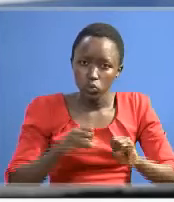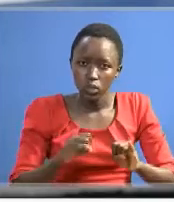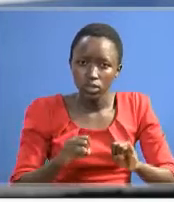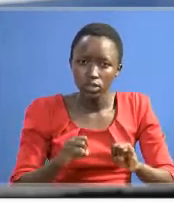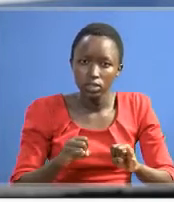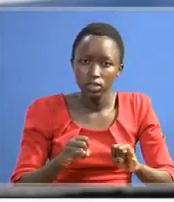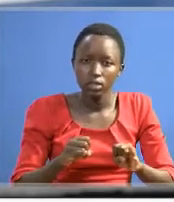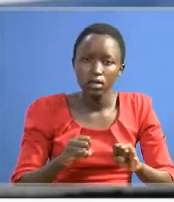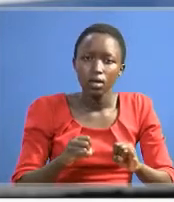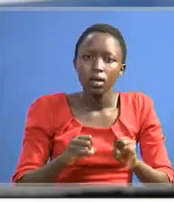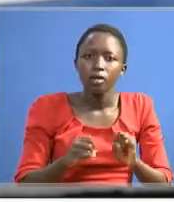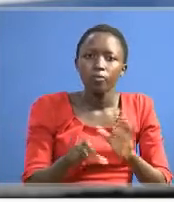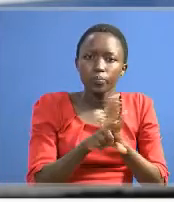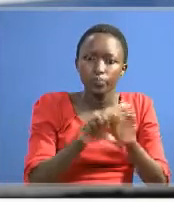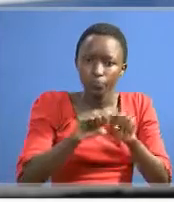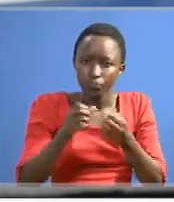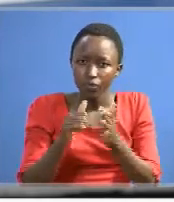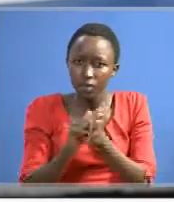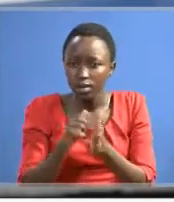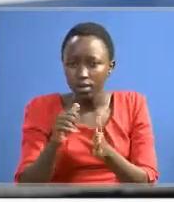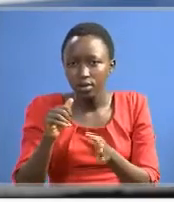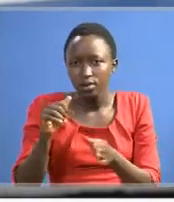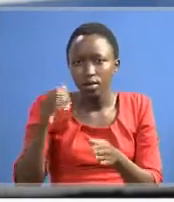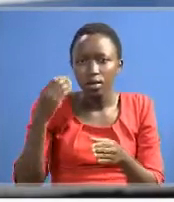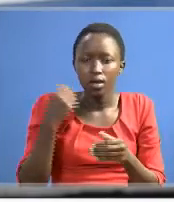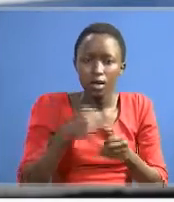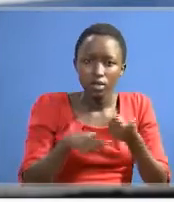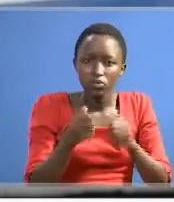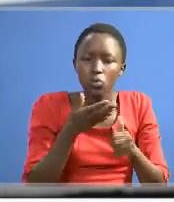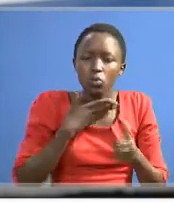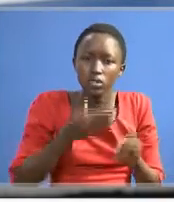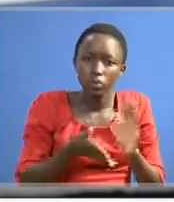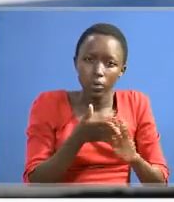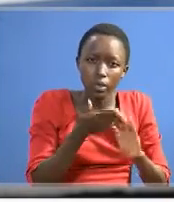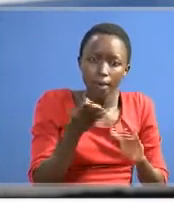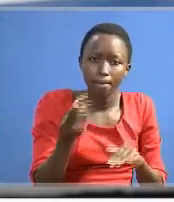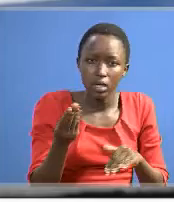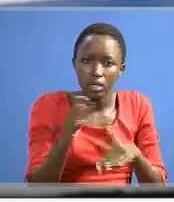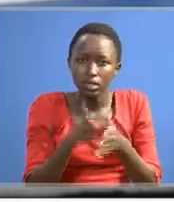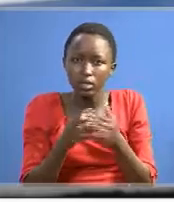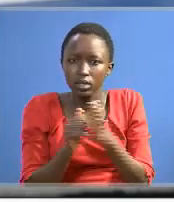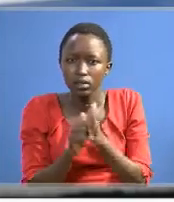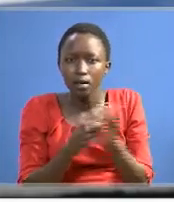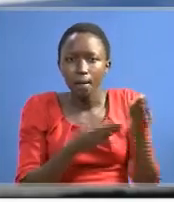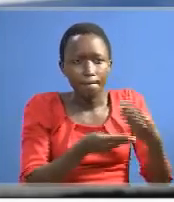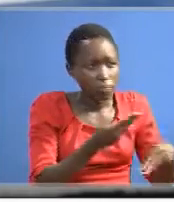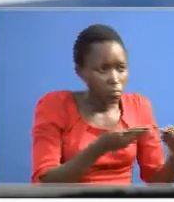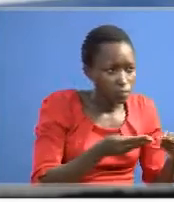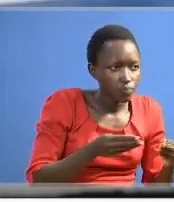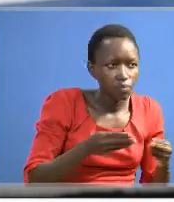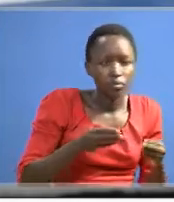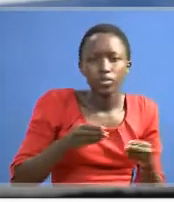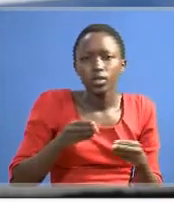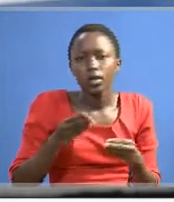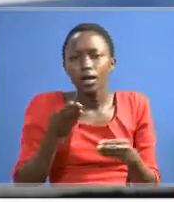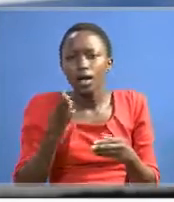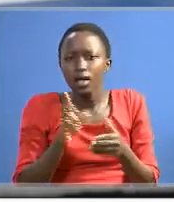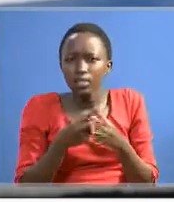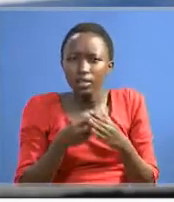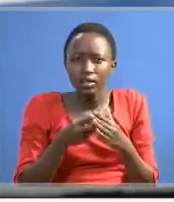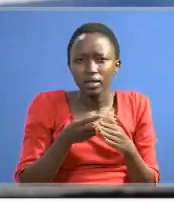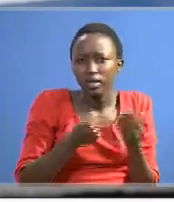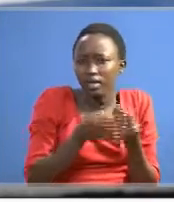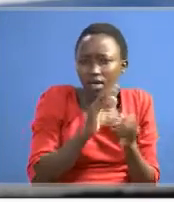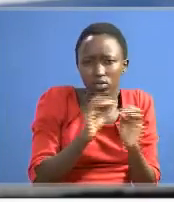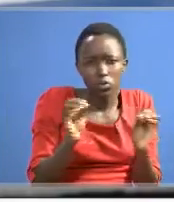activity, we close them down. It's a concern because, you know, these guys want to make quick money. The scrupulous businessmen want to make quick money, and they don't care